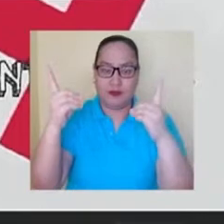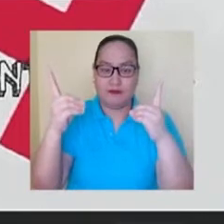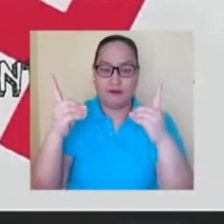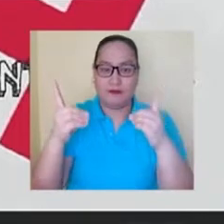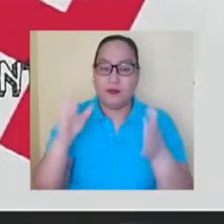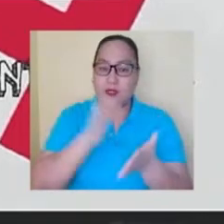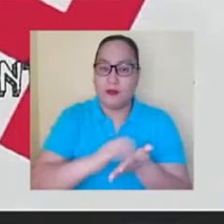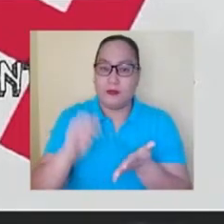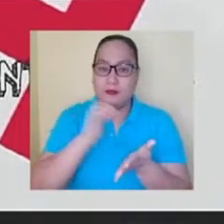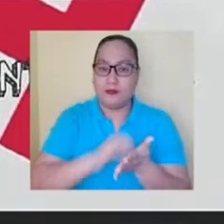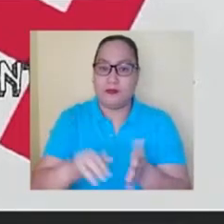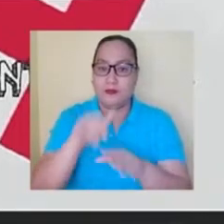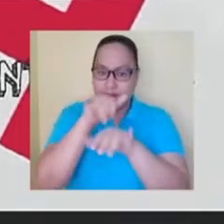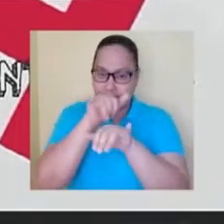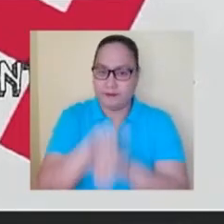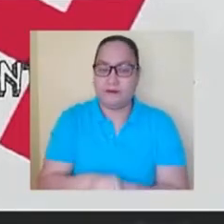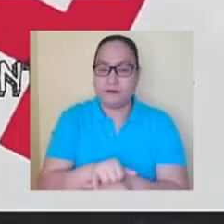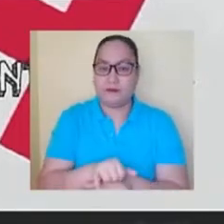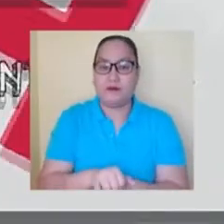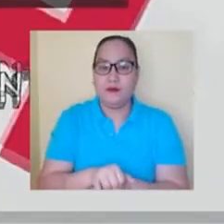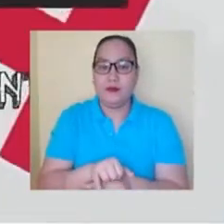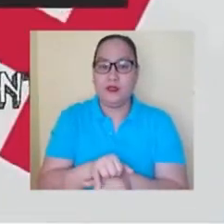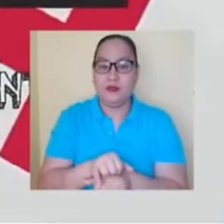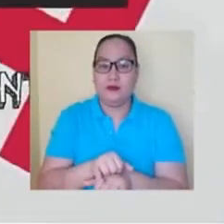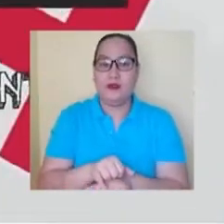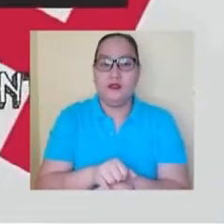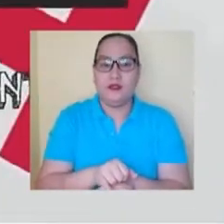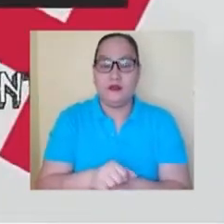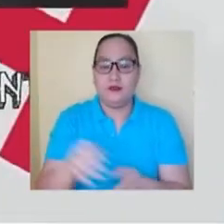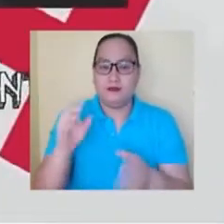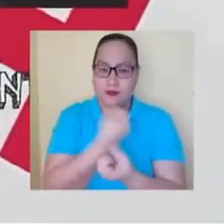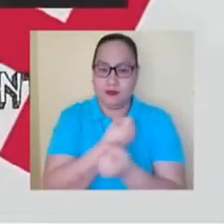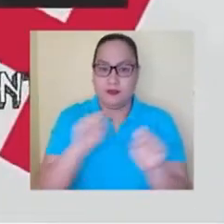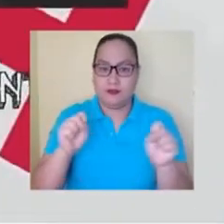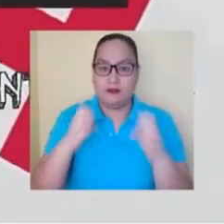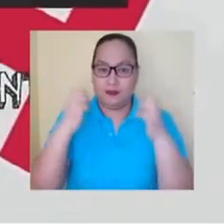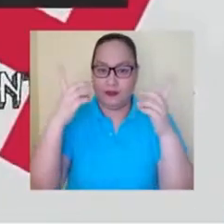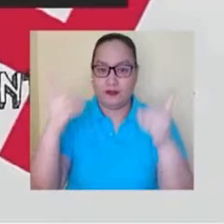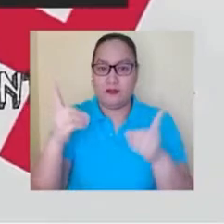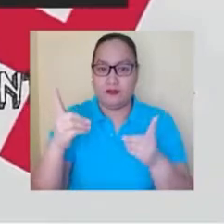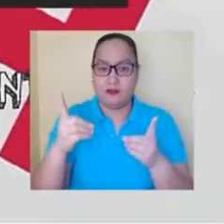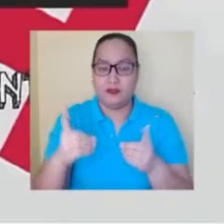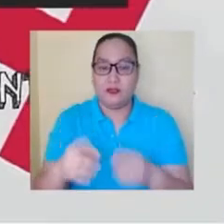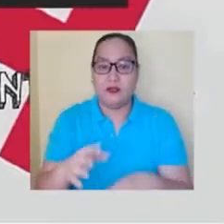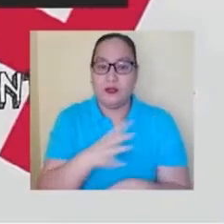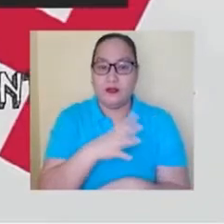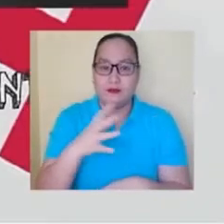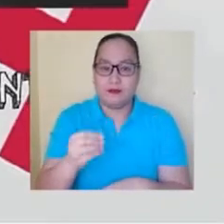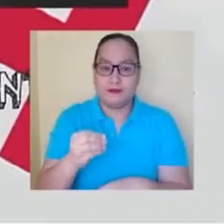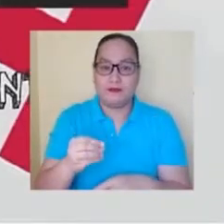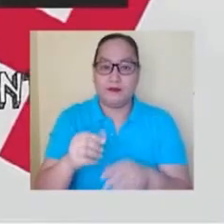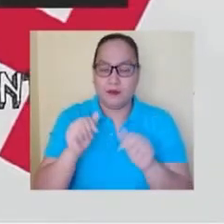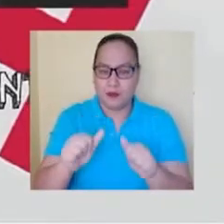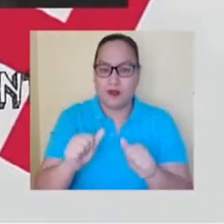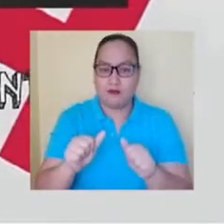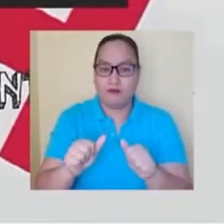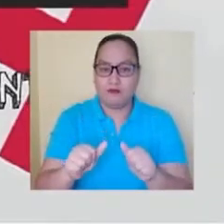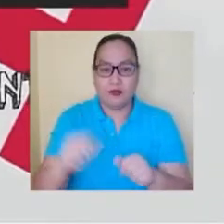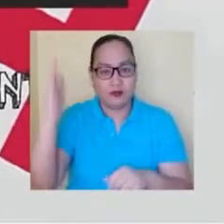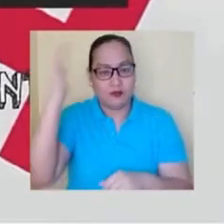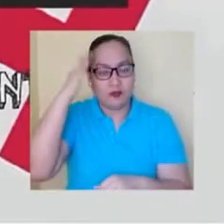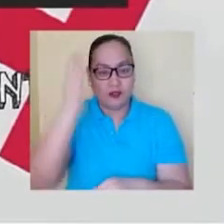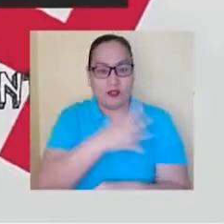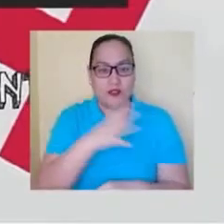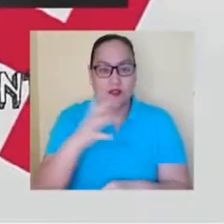of observing appropriate personal safety measures and possess adequate knowledges and skills in performing